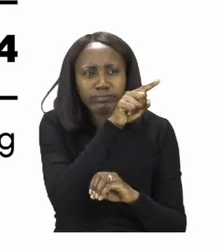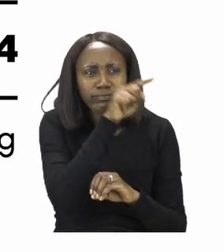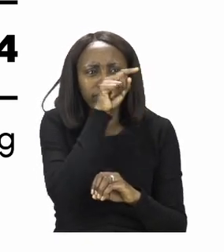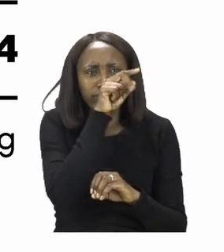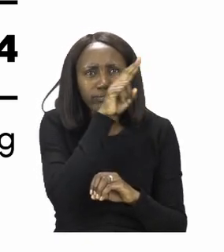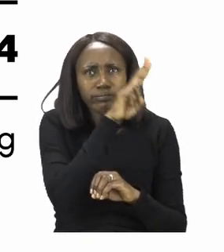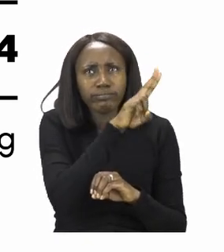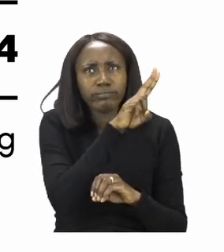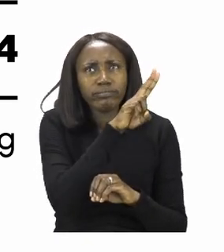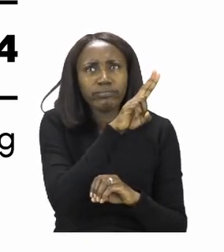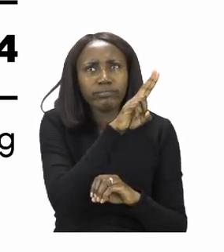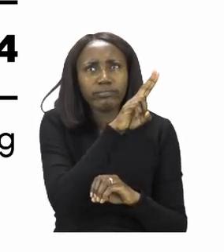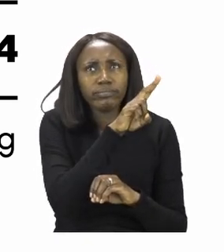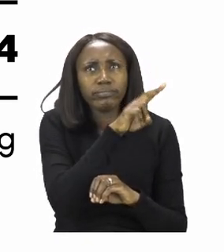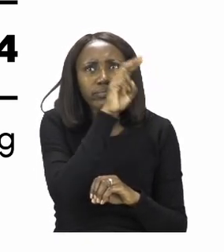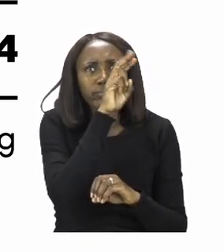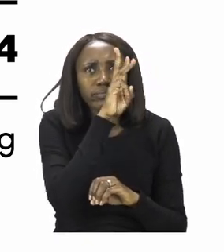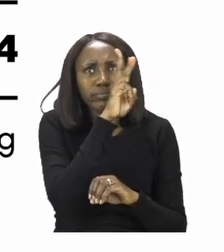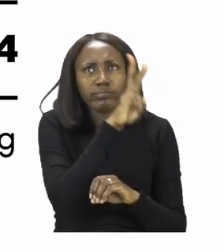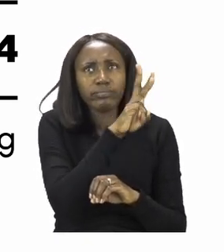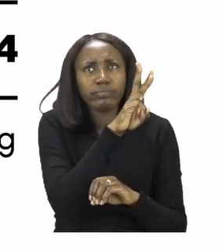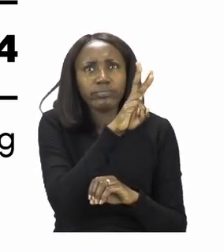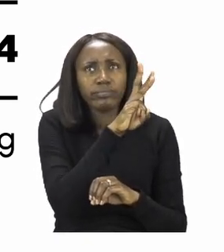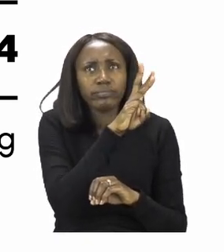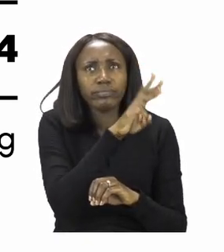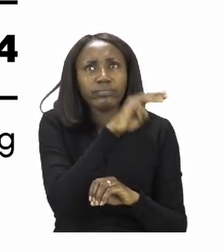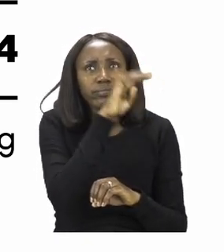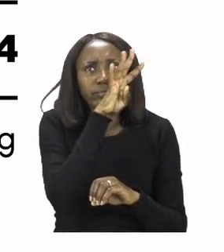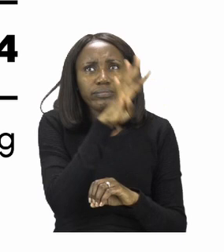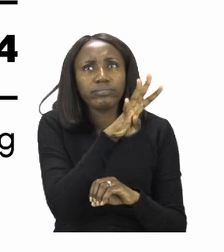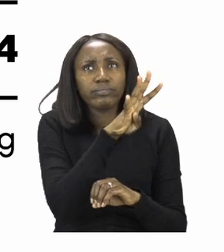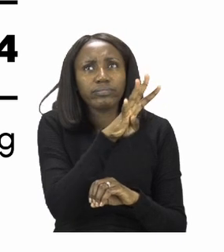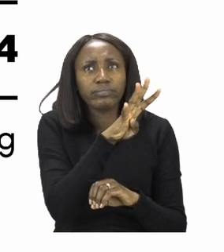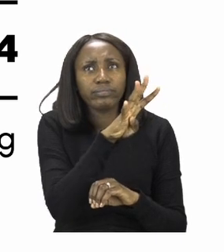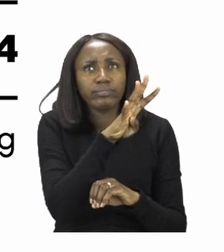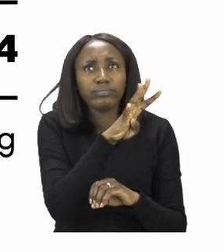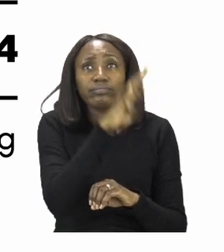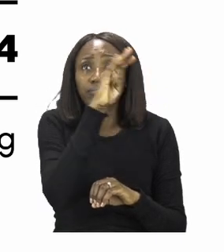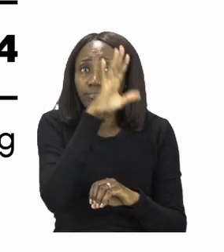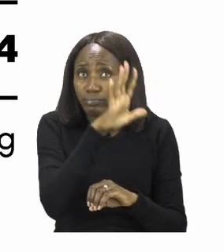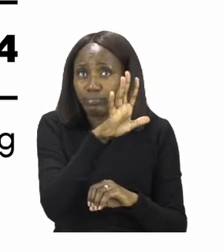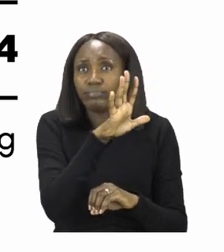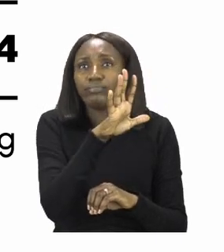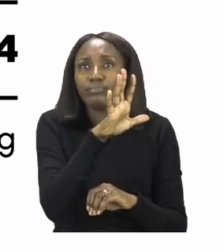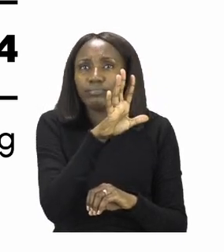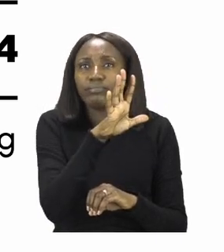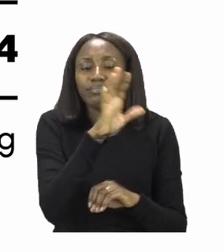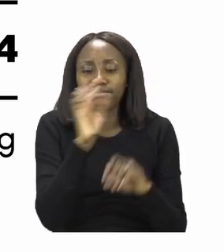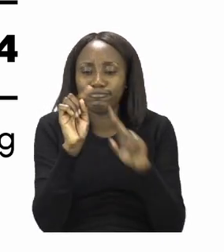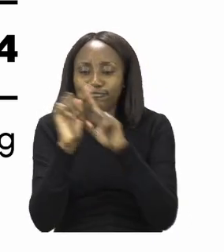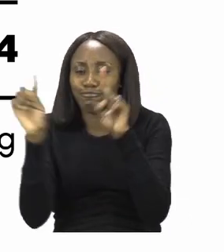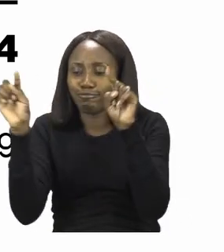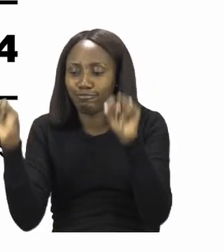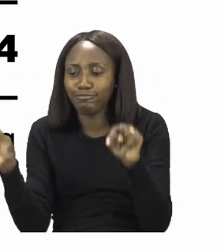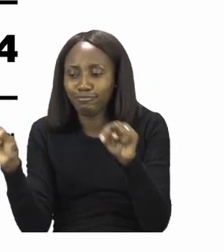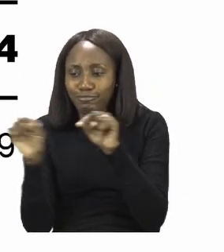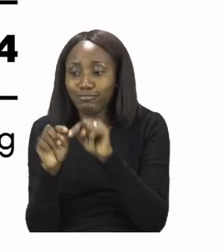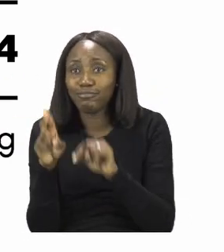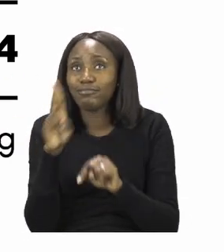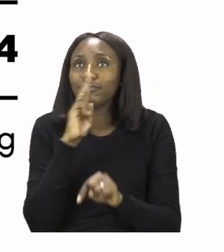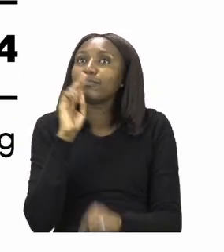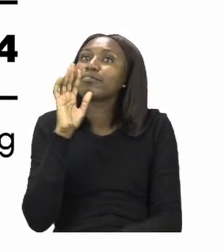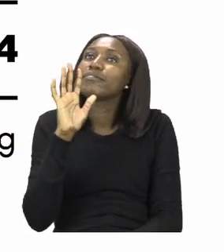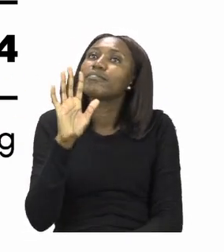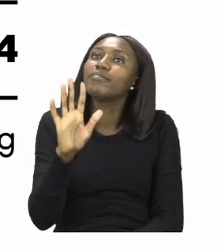1, 2, 3, 4, 5.